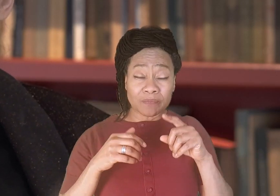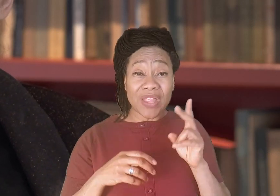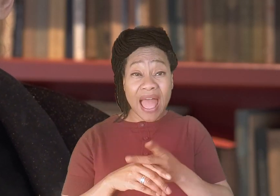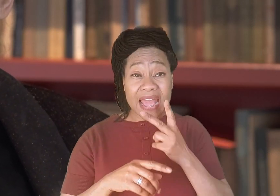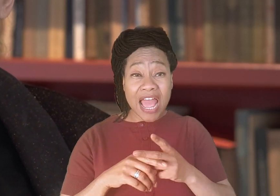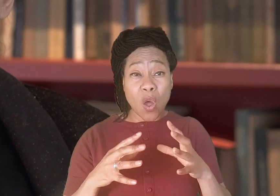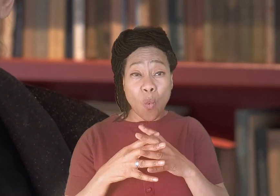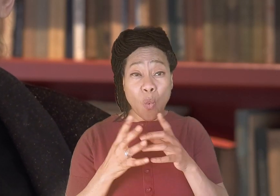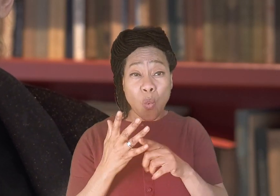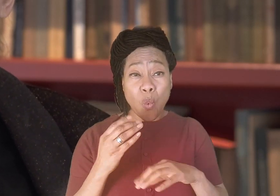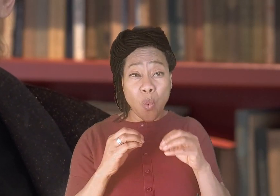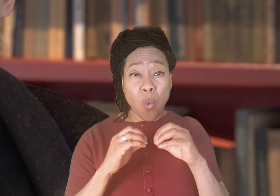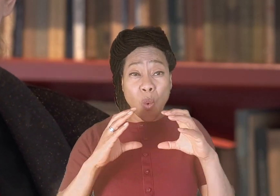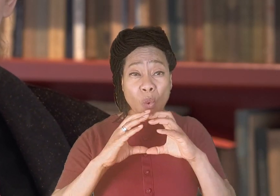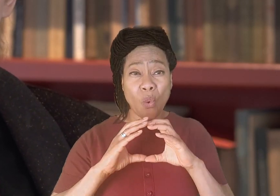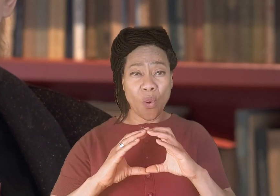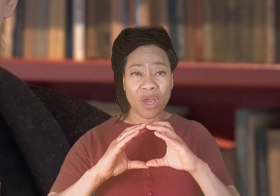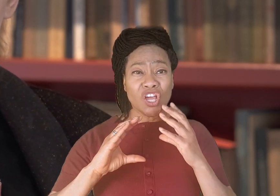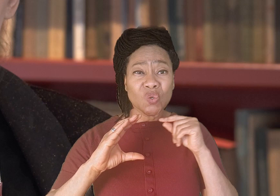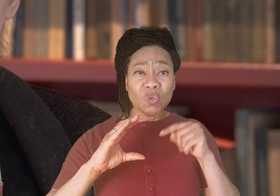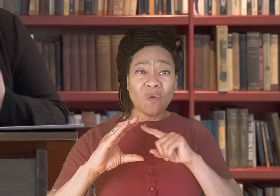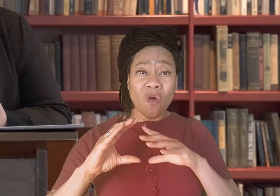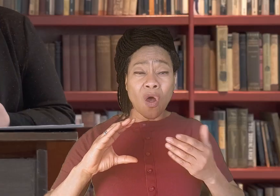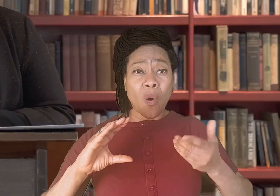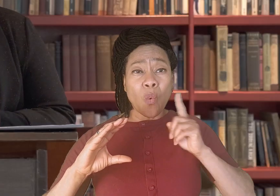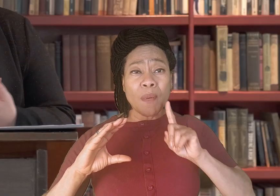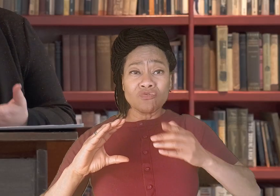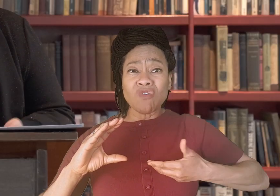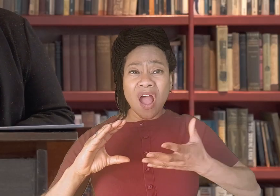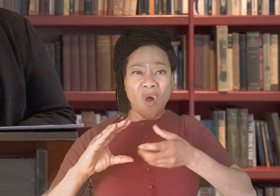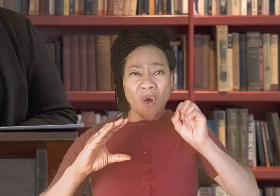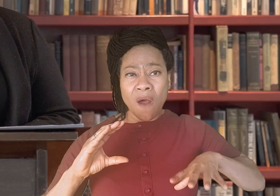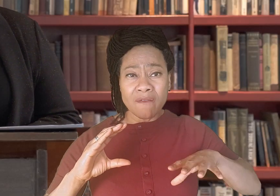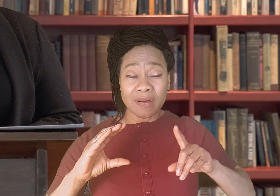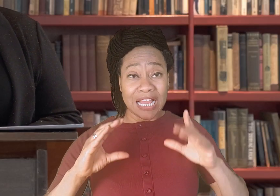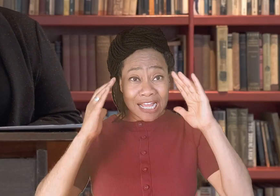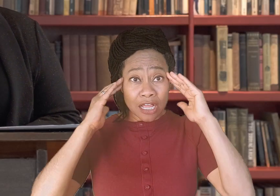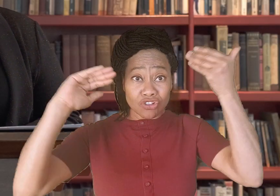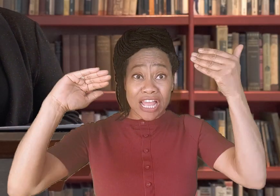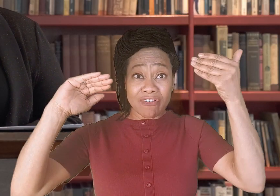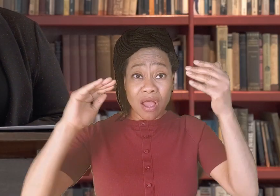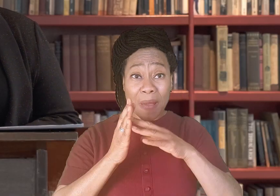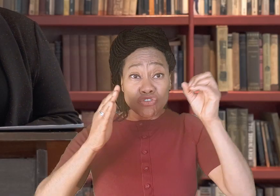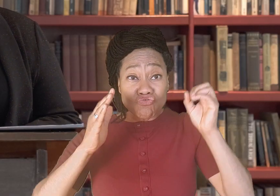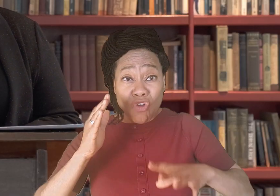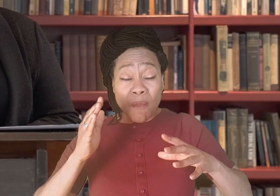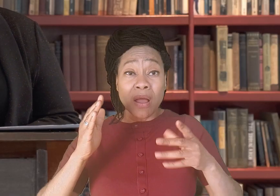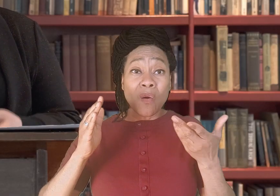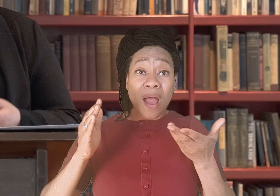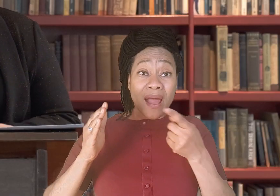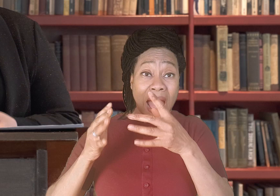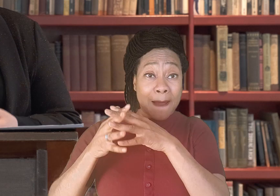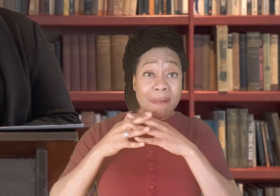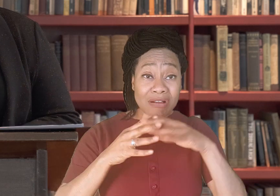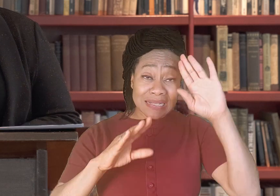once again being used to strip away the rights of women. Hysteria was only dropped as a diagnosis by the American Psychiatric